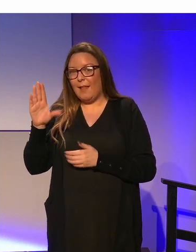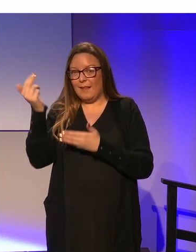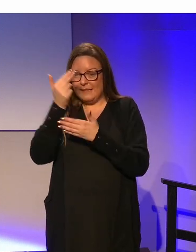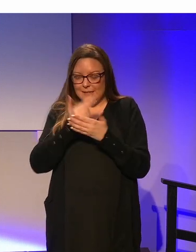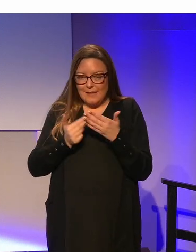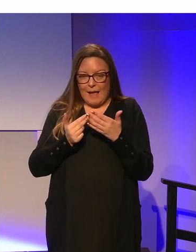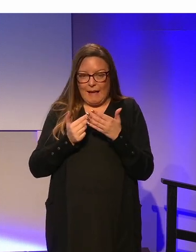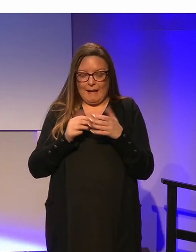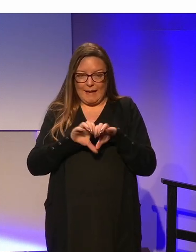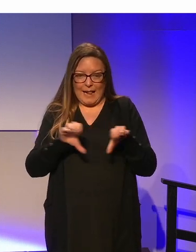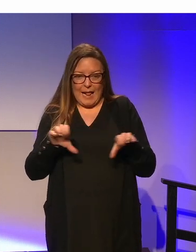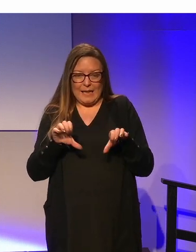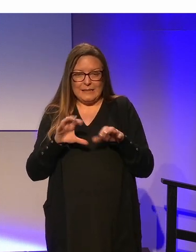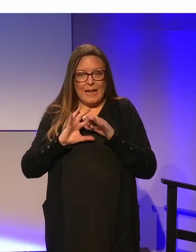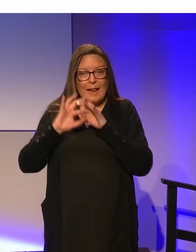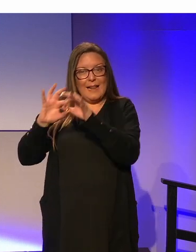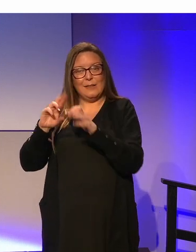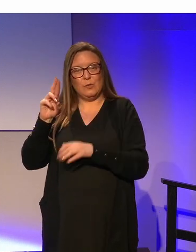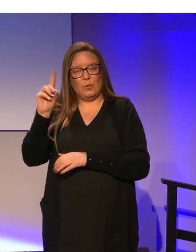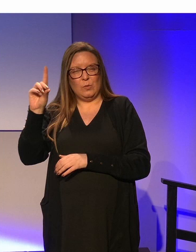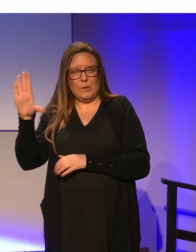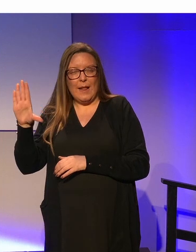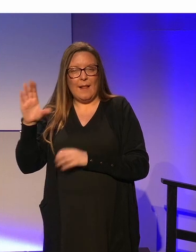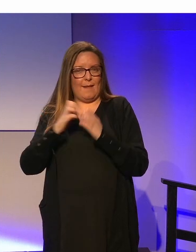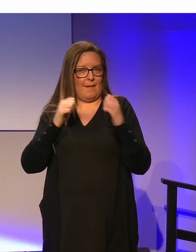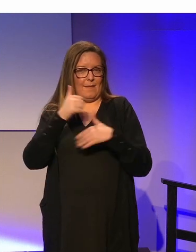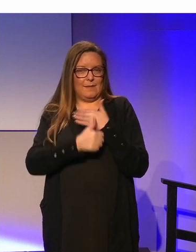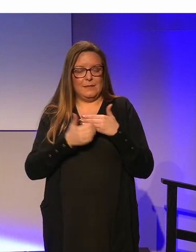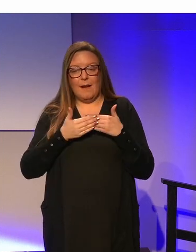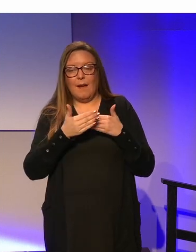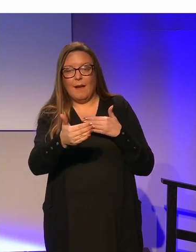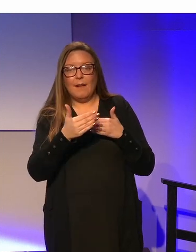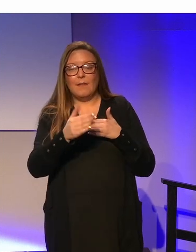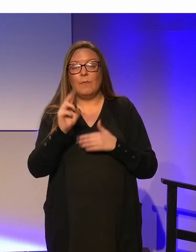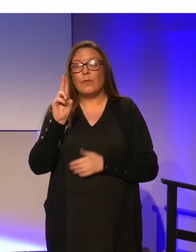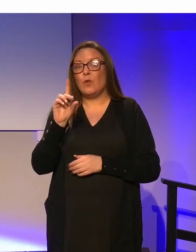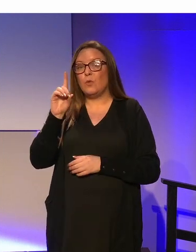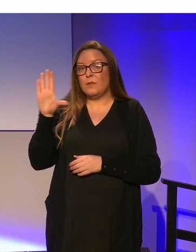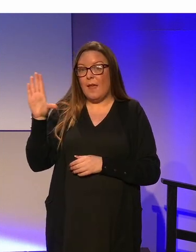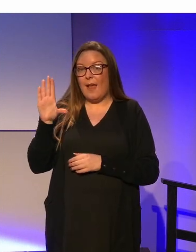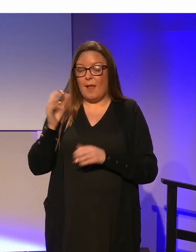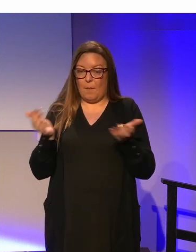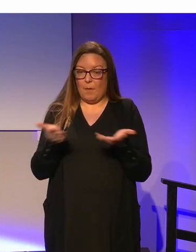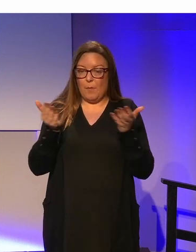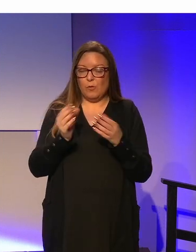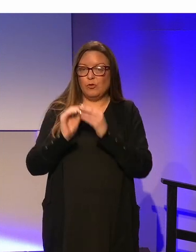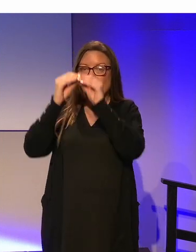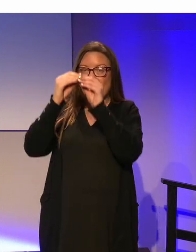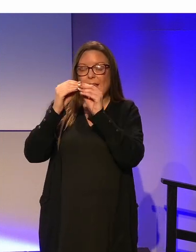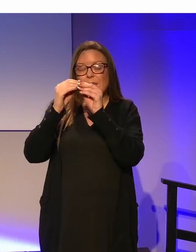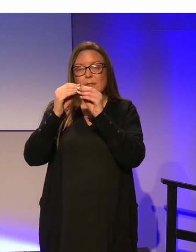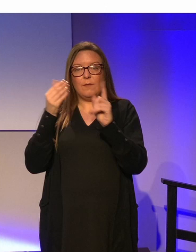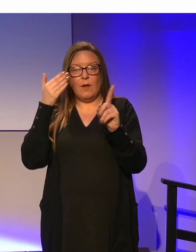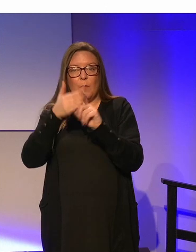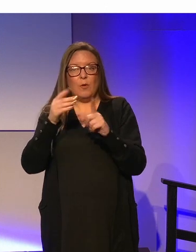lesson plans that are accessible to all learners in any given day. UDL promotes creative approaches, designing a lesson plan